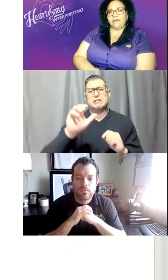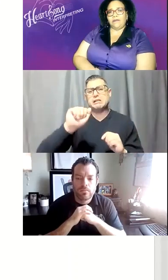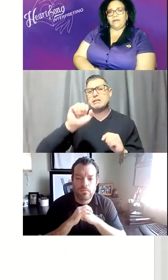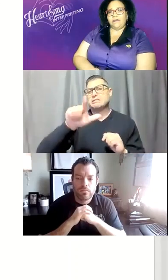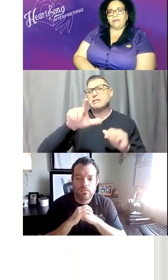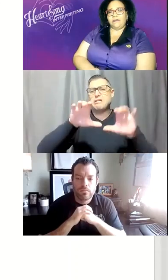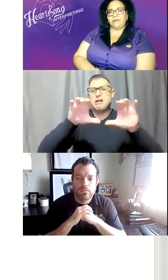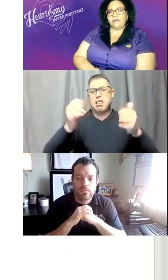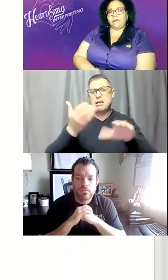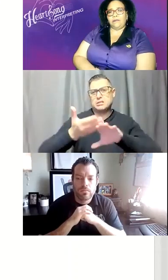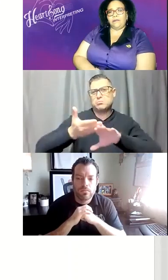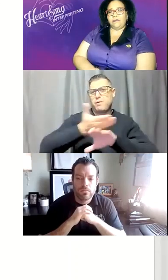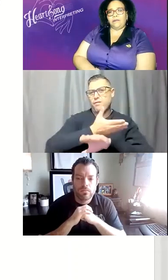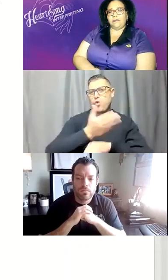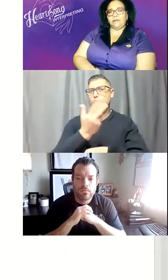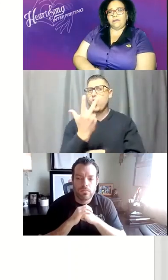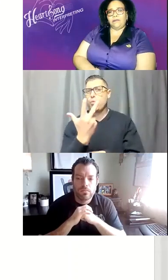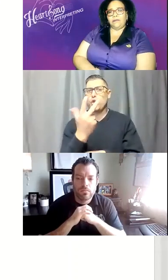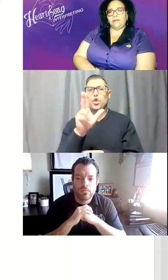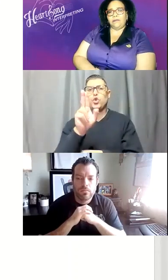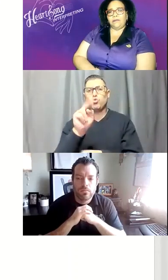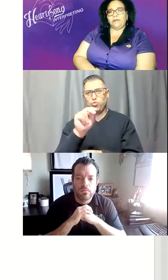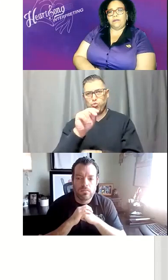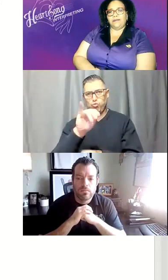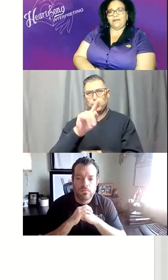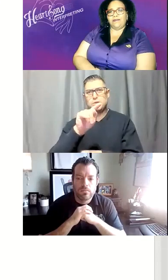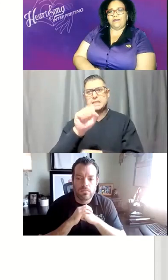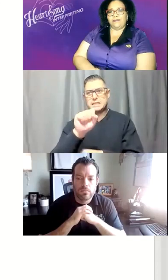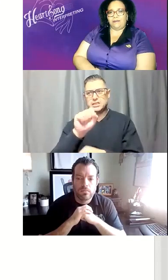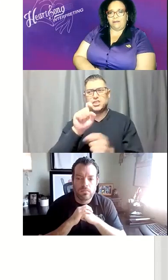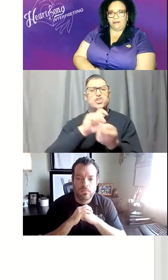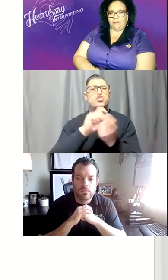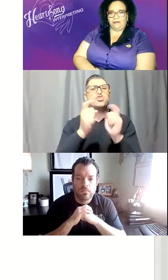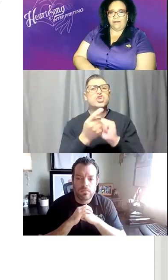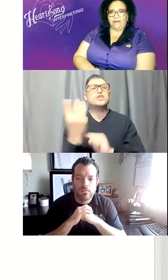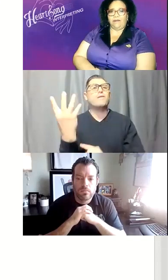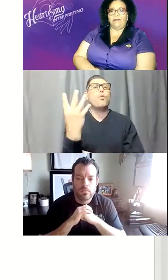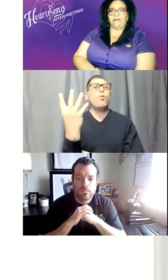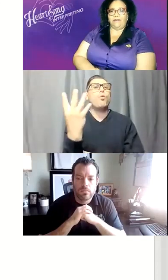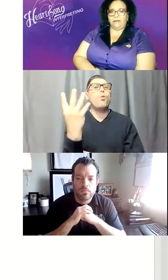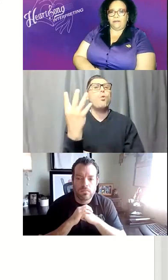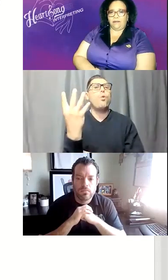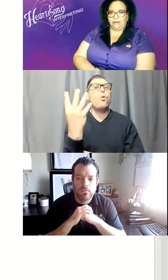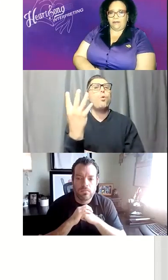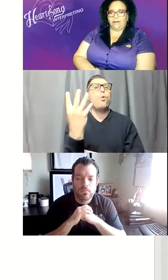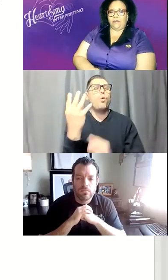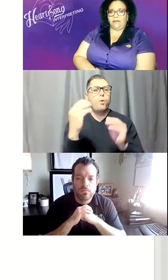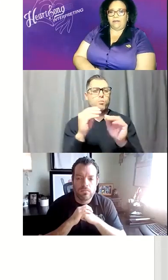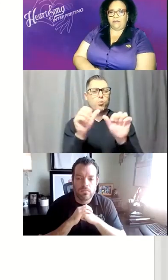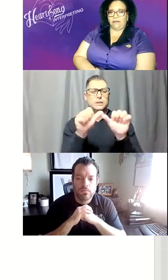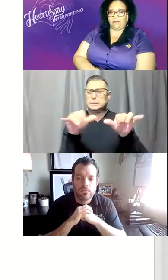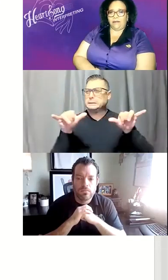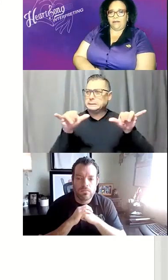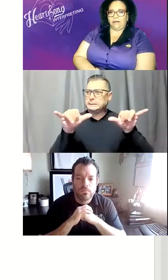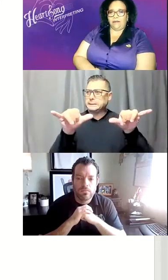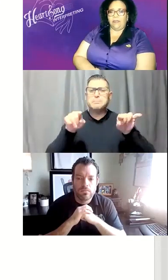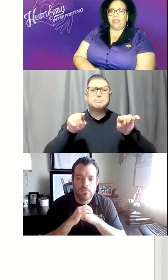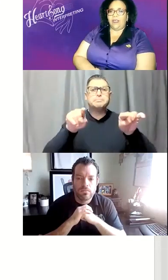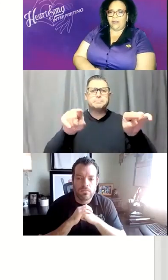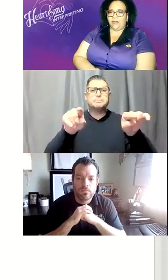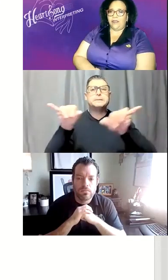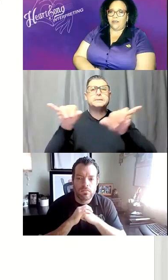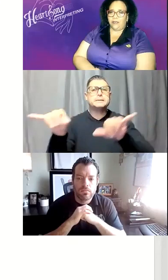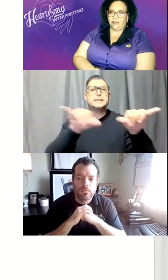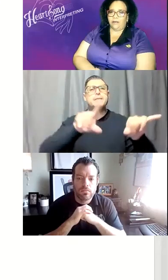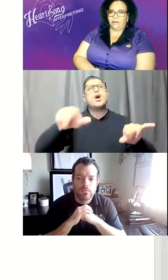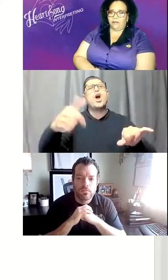They used to be at 3 units, and changed it to 4 to be more consistent with our local other community colleges,